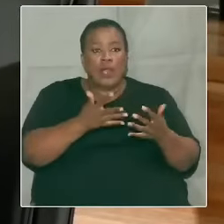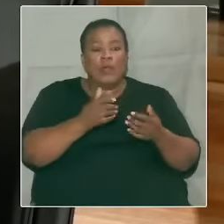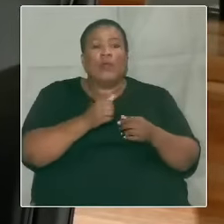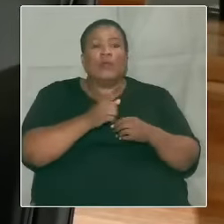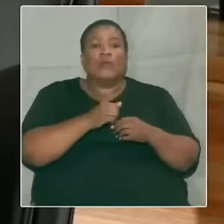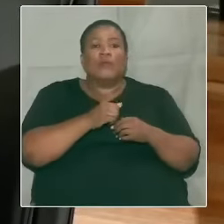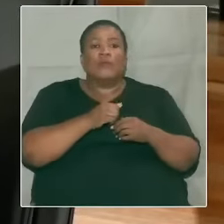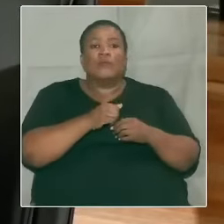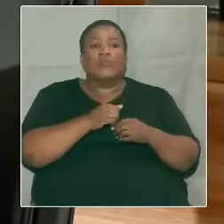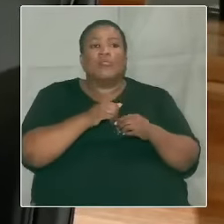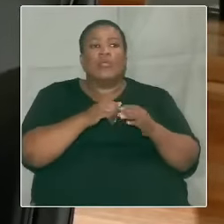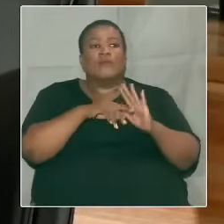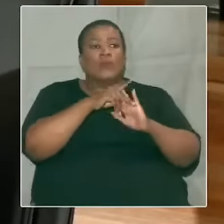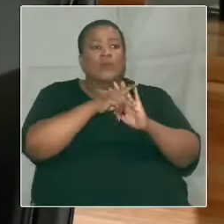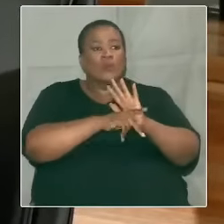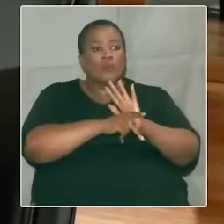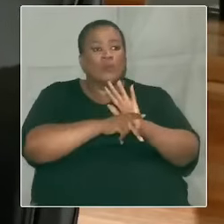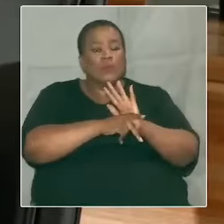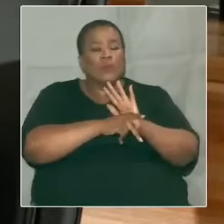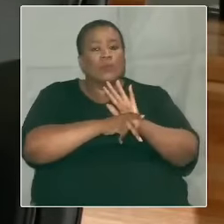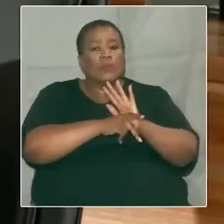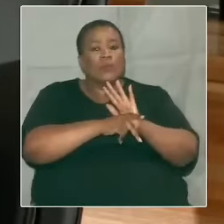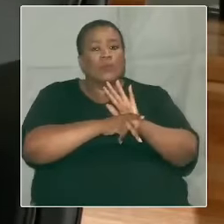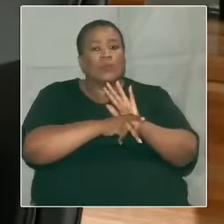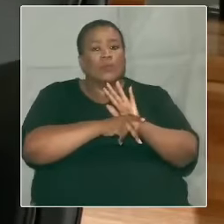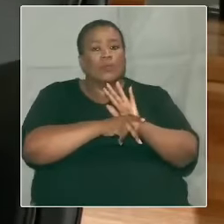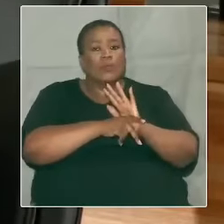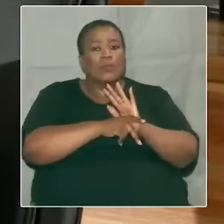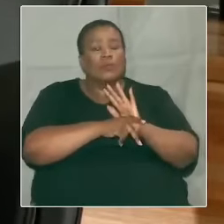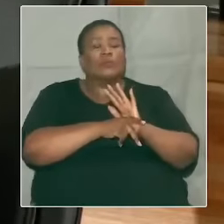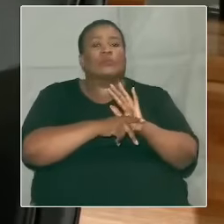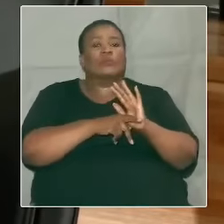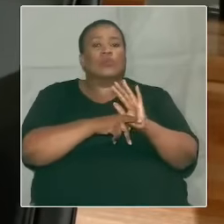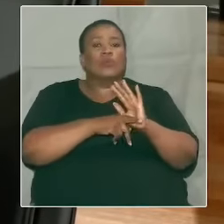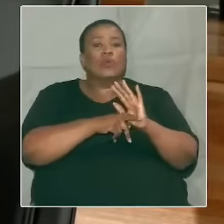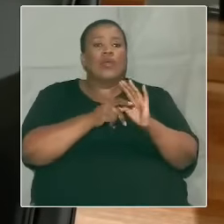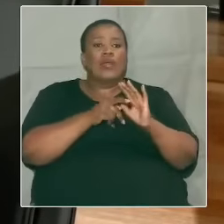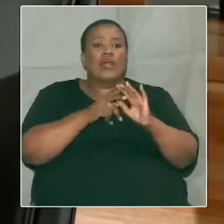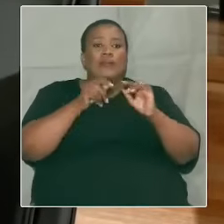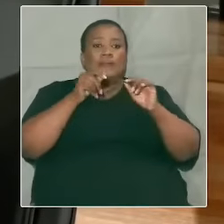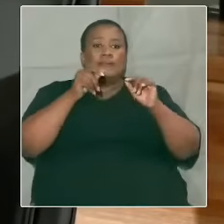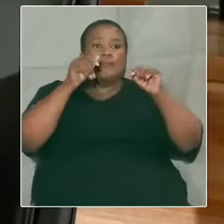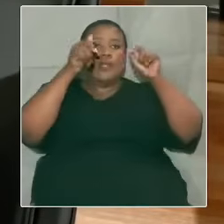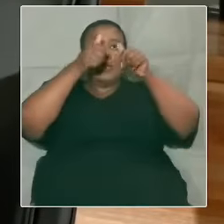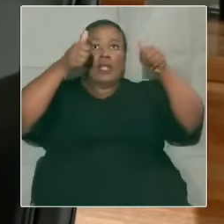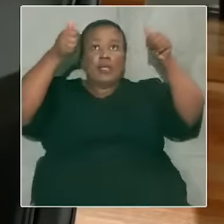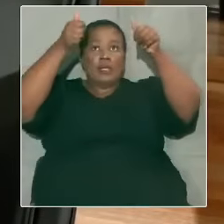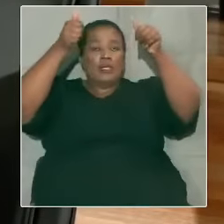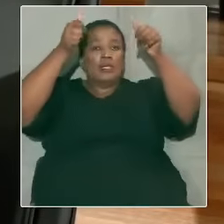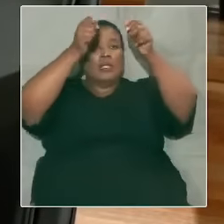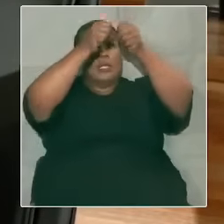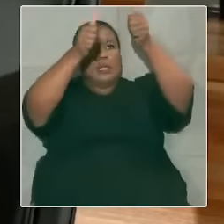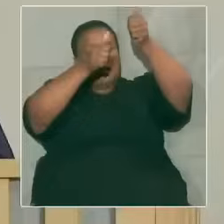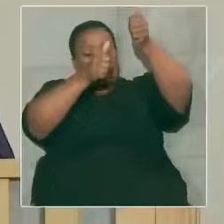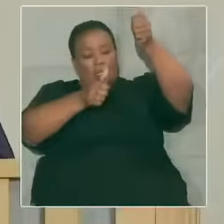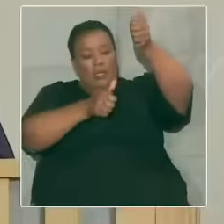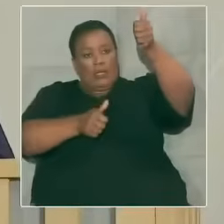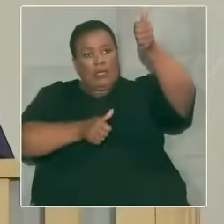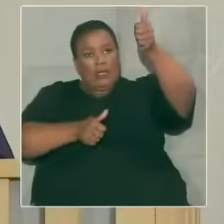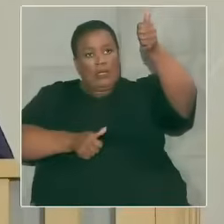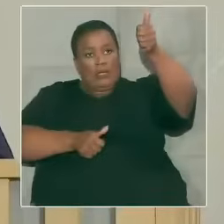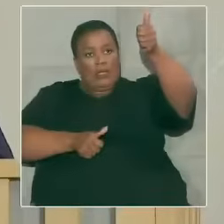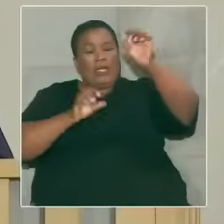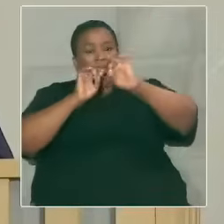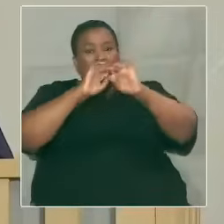to effective policing is a clear chain of command and control. The National Commissioner is appointed to serve